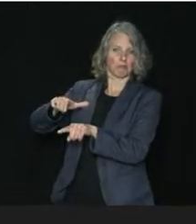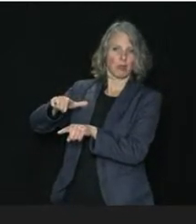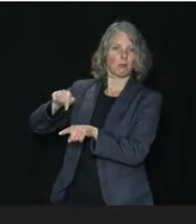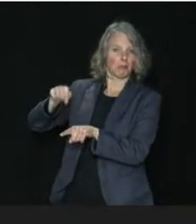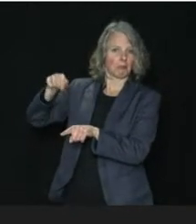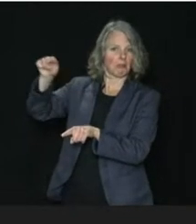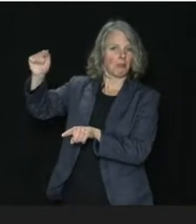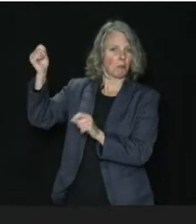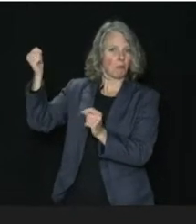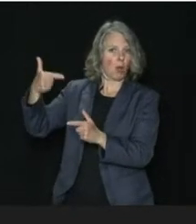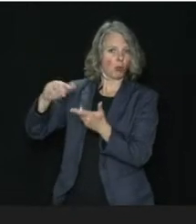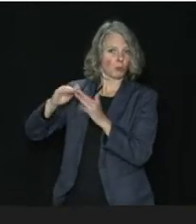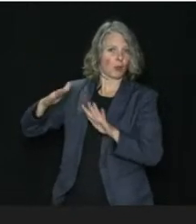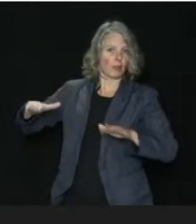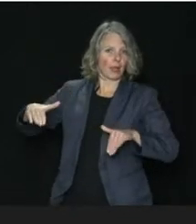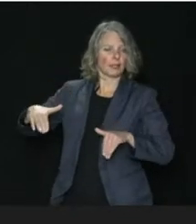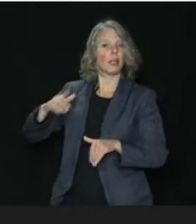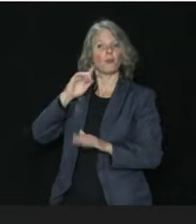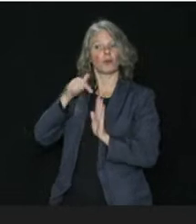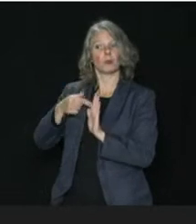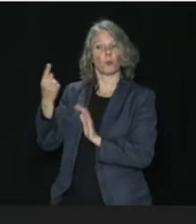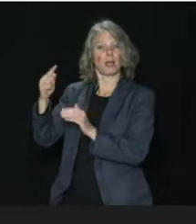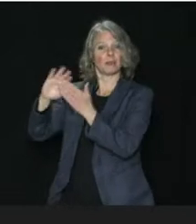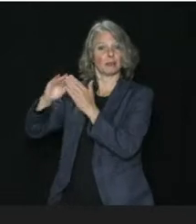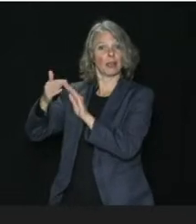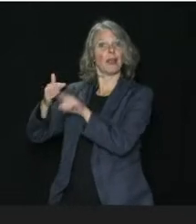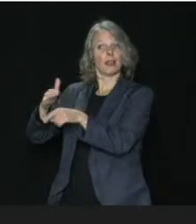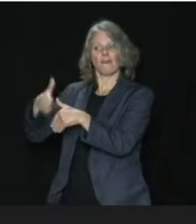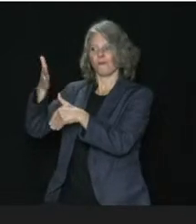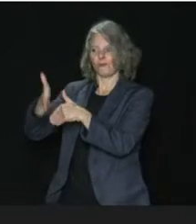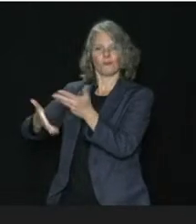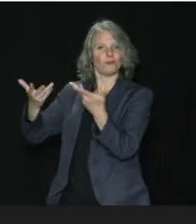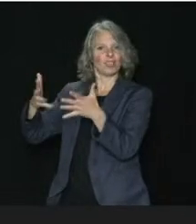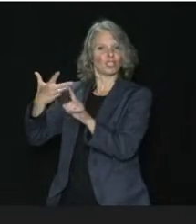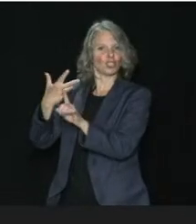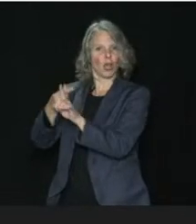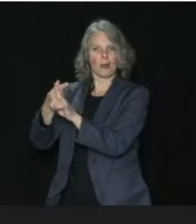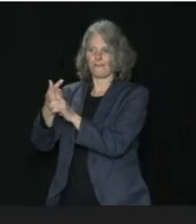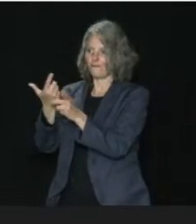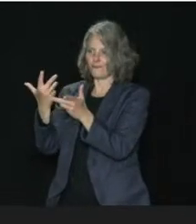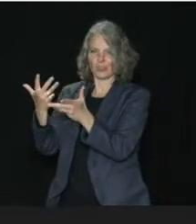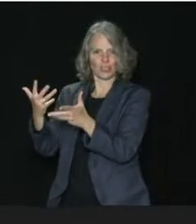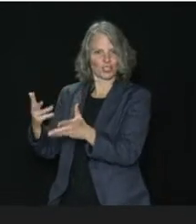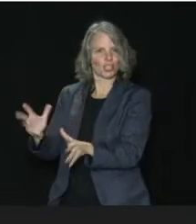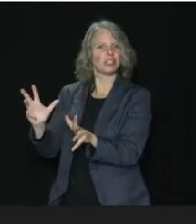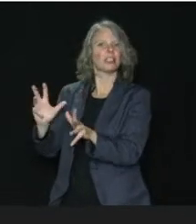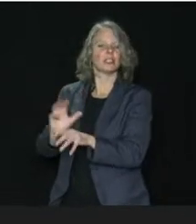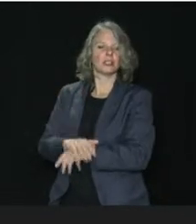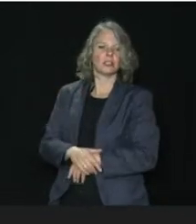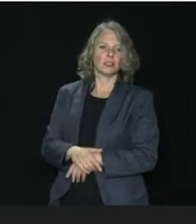In Kognawagi, for example, they have wrapped up their vaccination campaign last week.